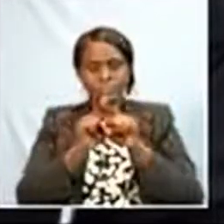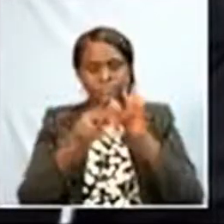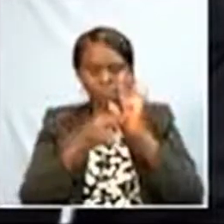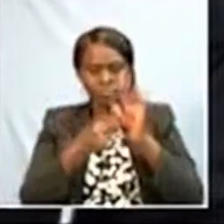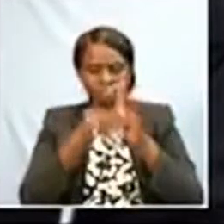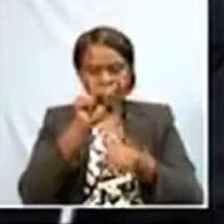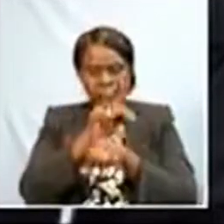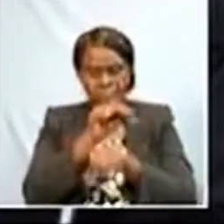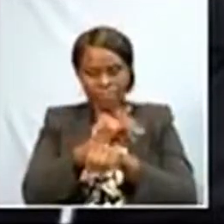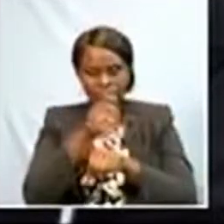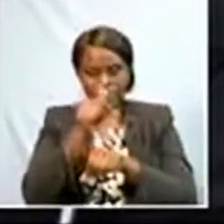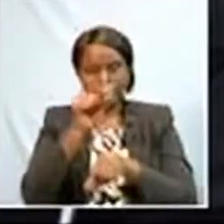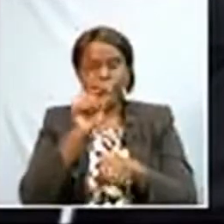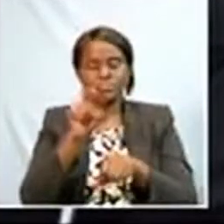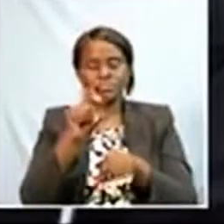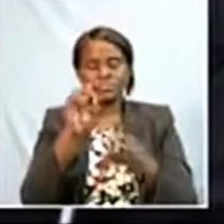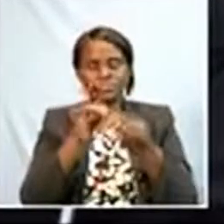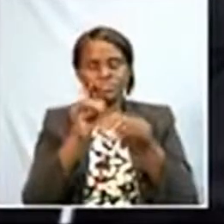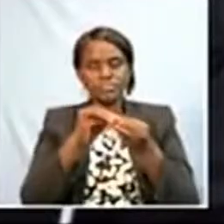project required